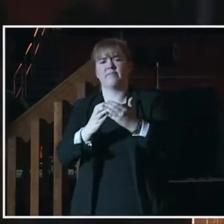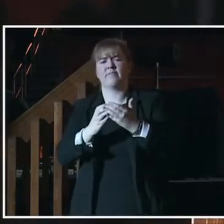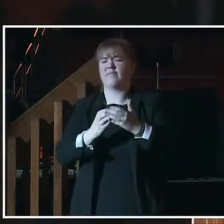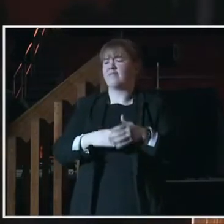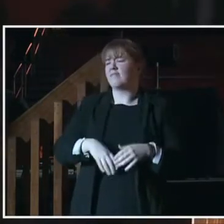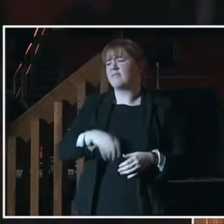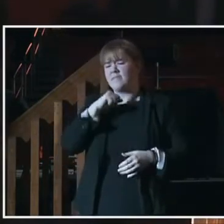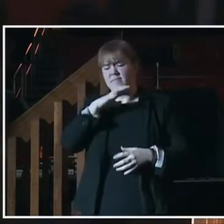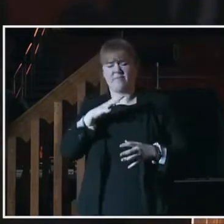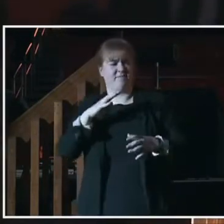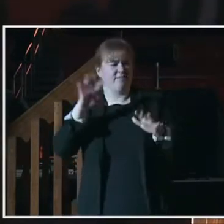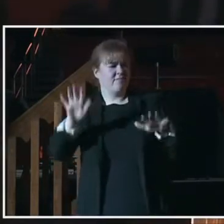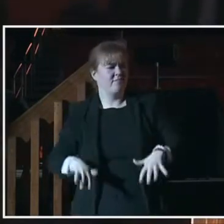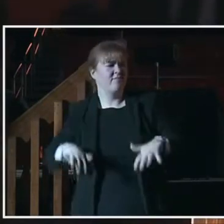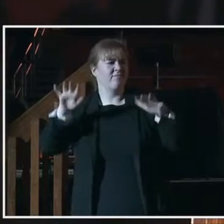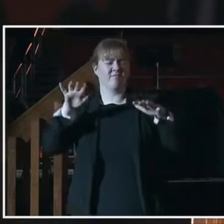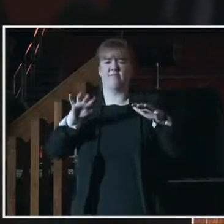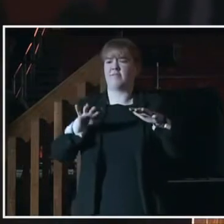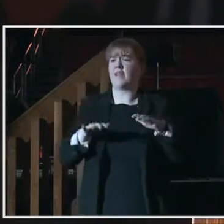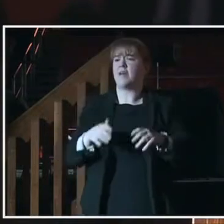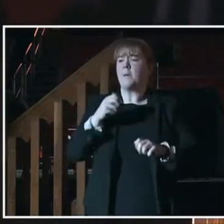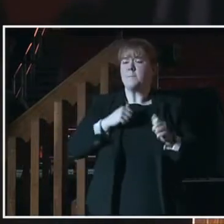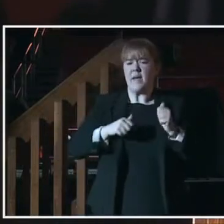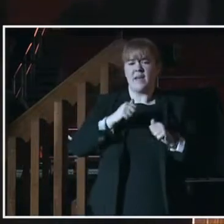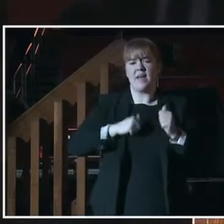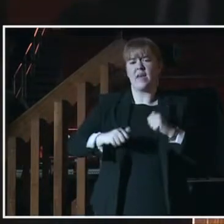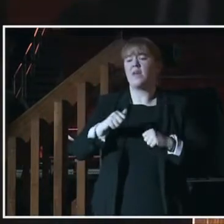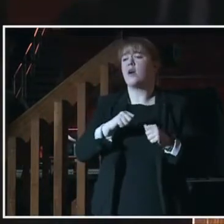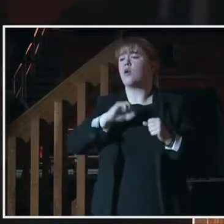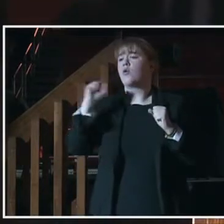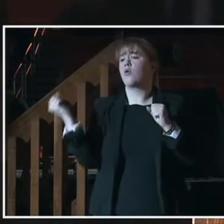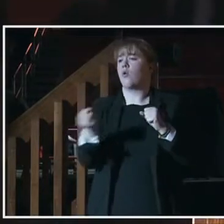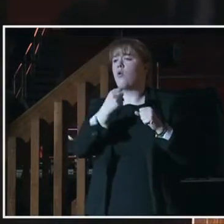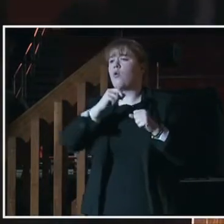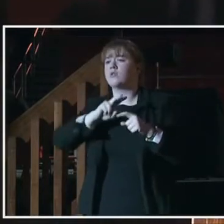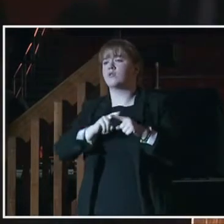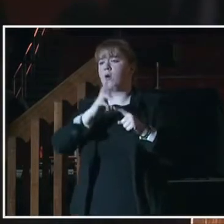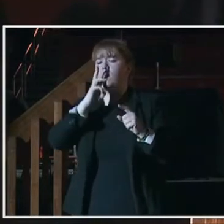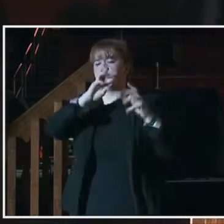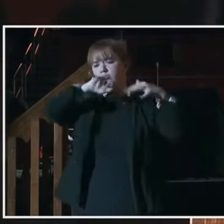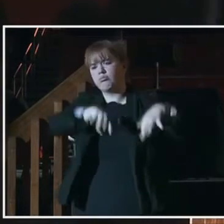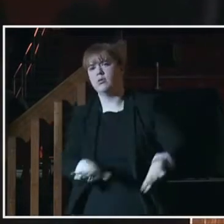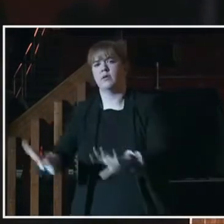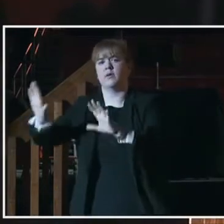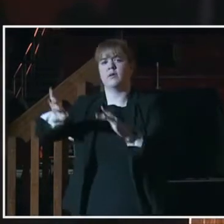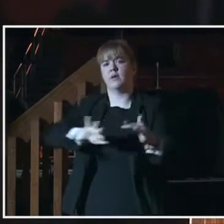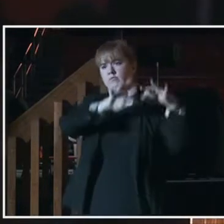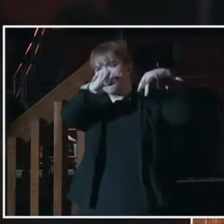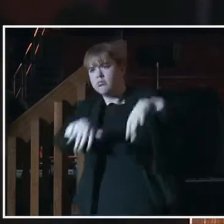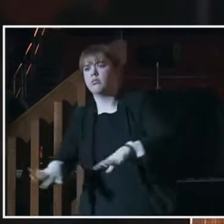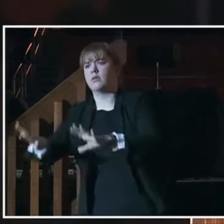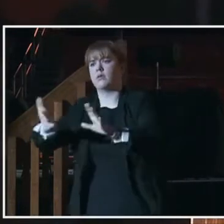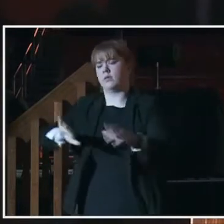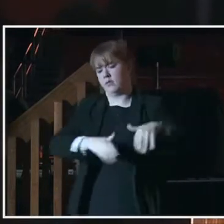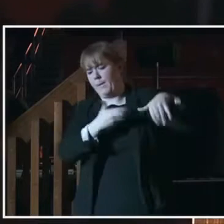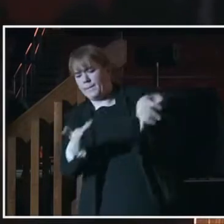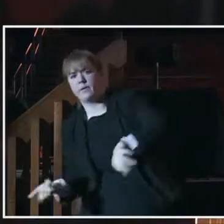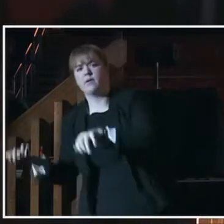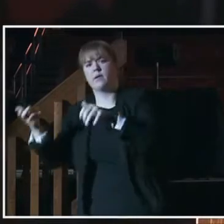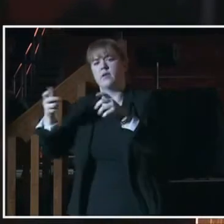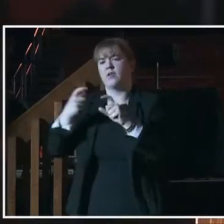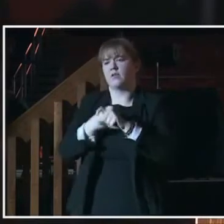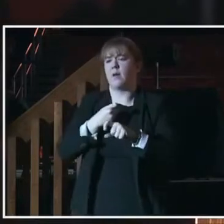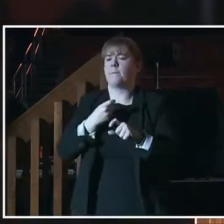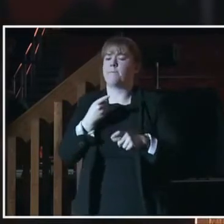only unchained to be bathed by cold salt water on the deck of that ship from ocean water being dumped on you from